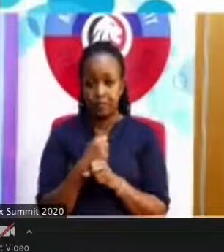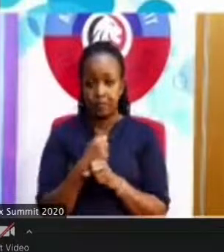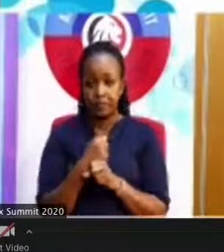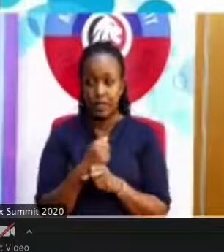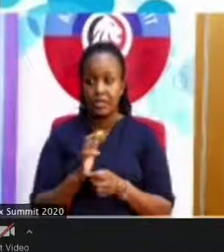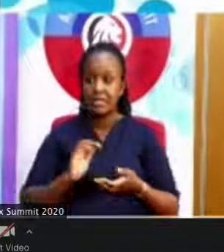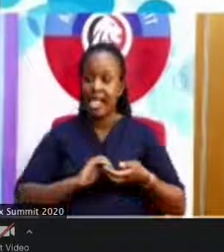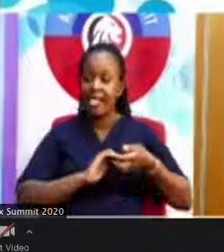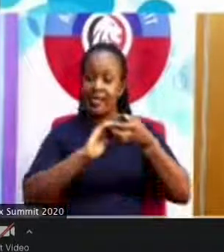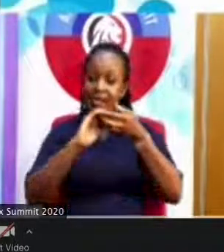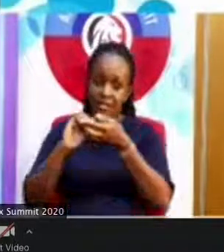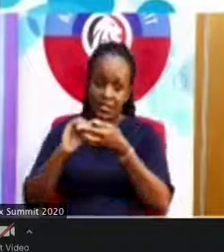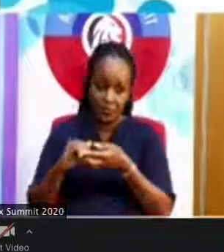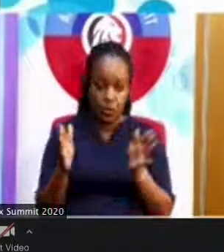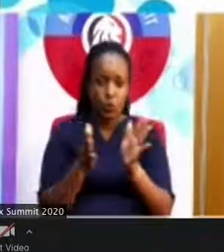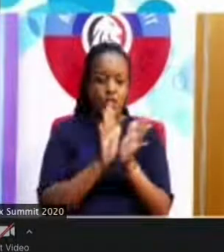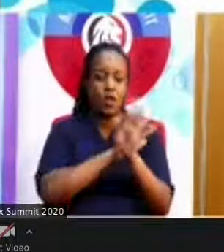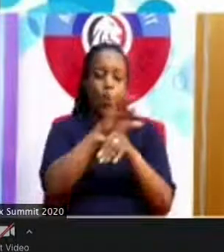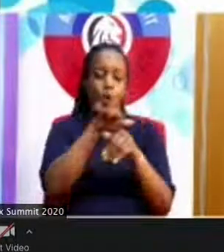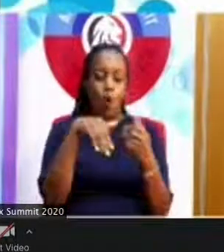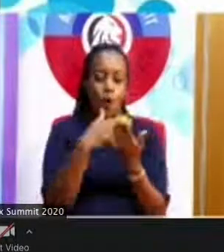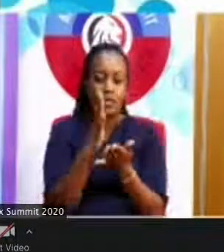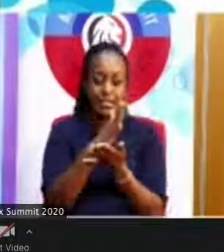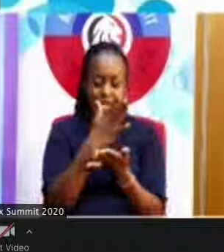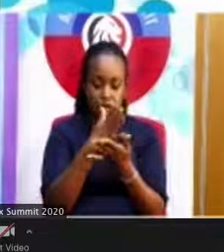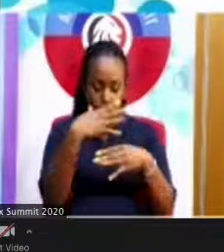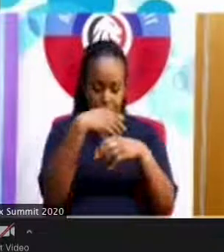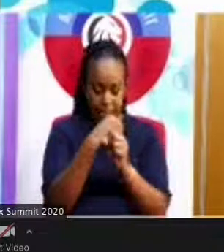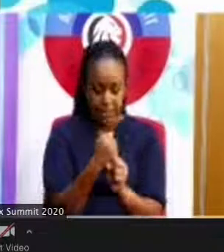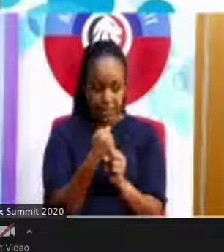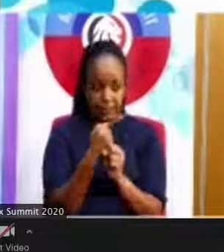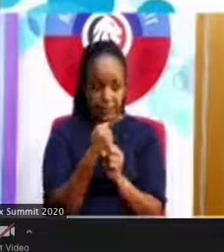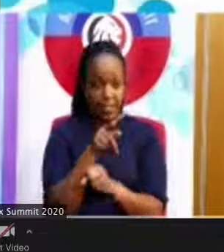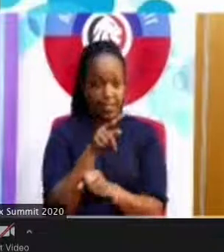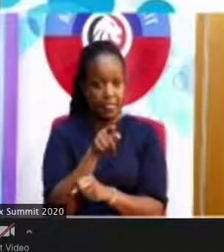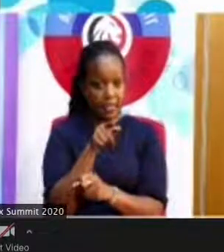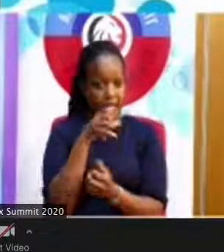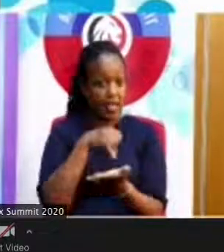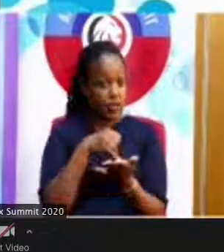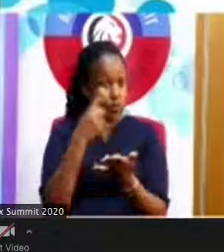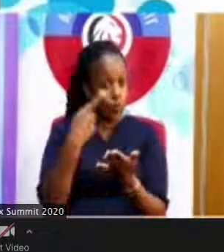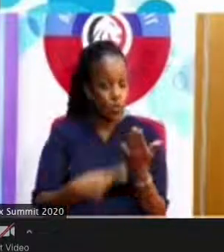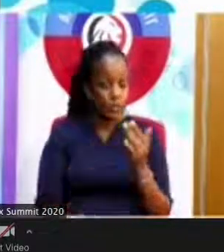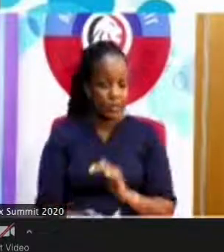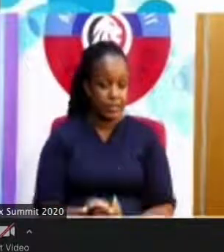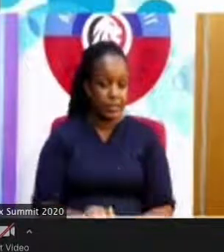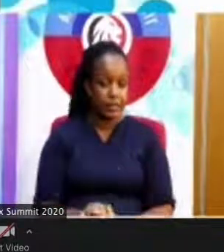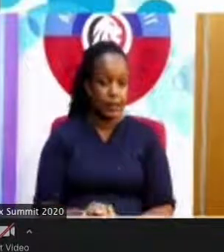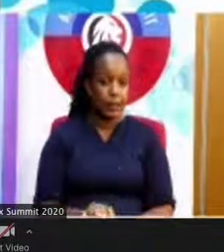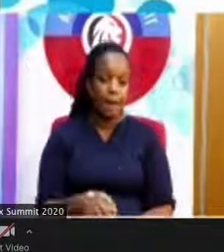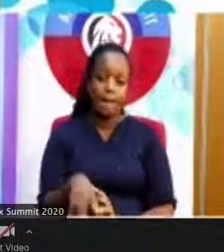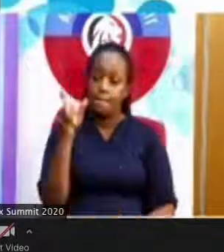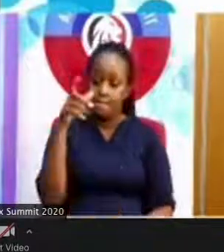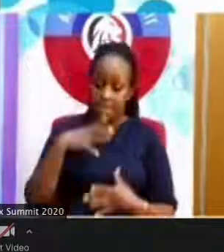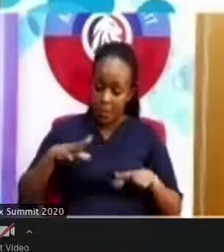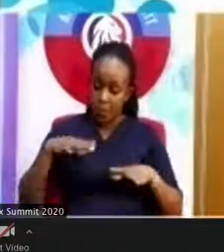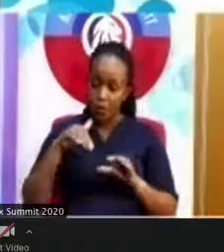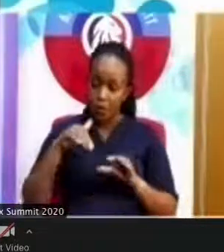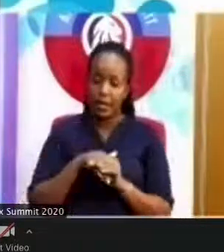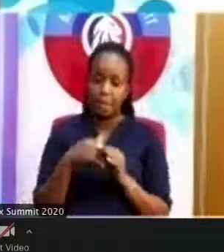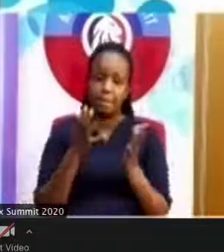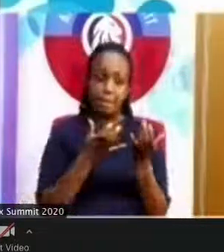with all stakeholders. And this includes persons in business, the